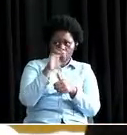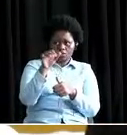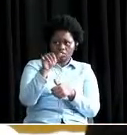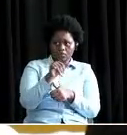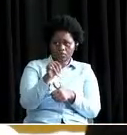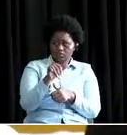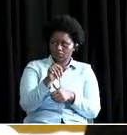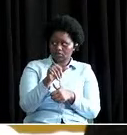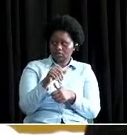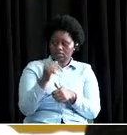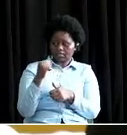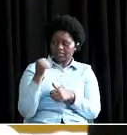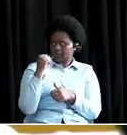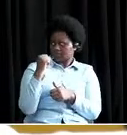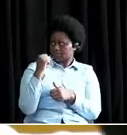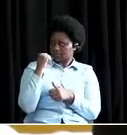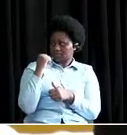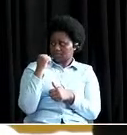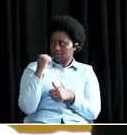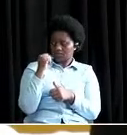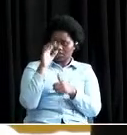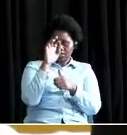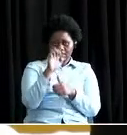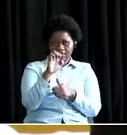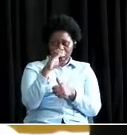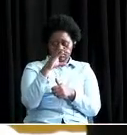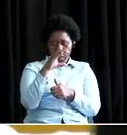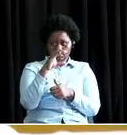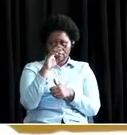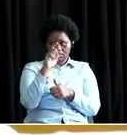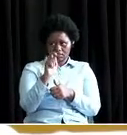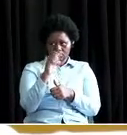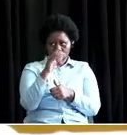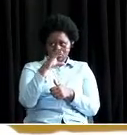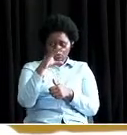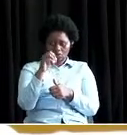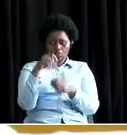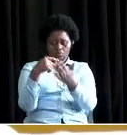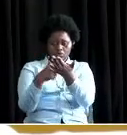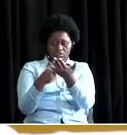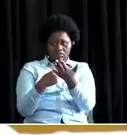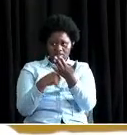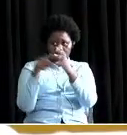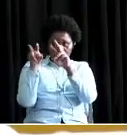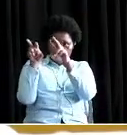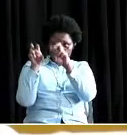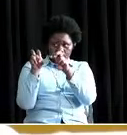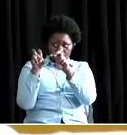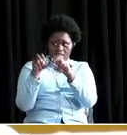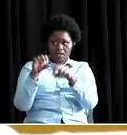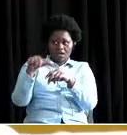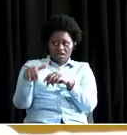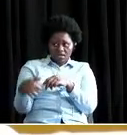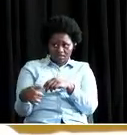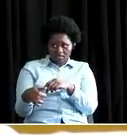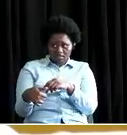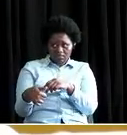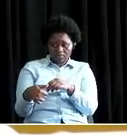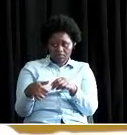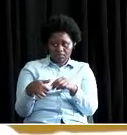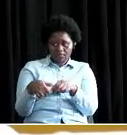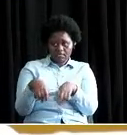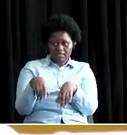which yesterday the ESCO was discussing these matters. Some of them were in